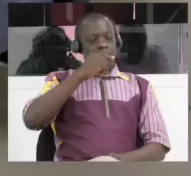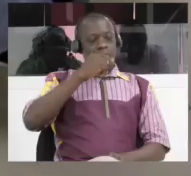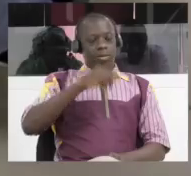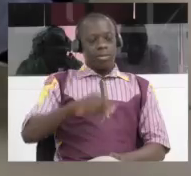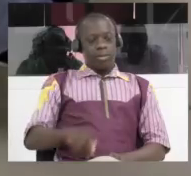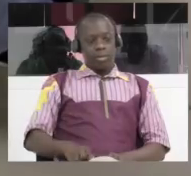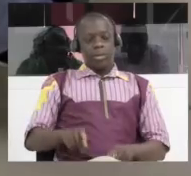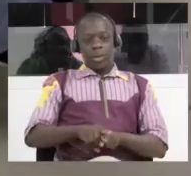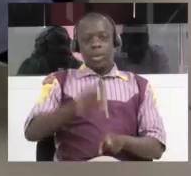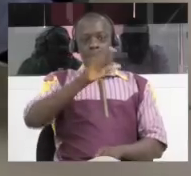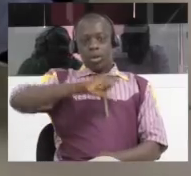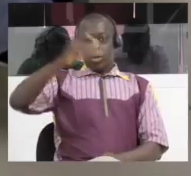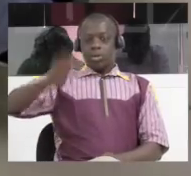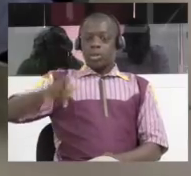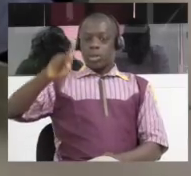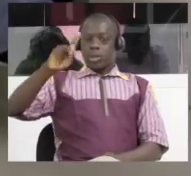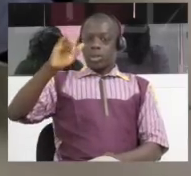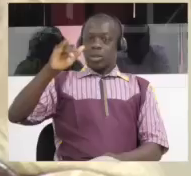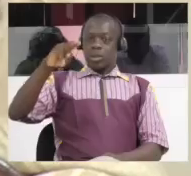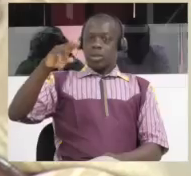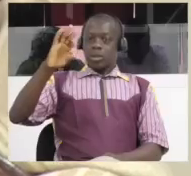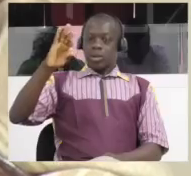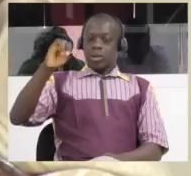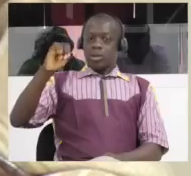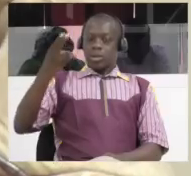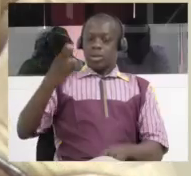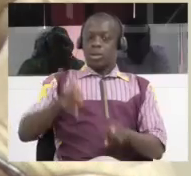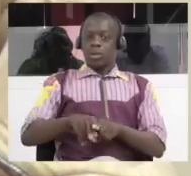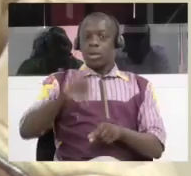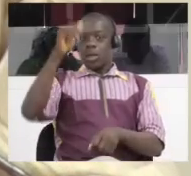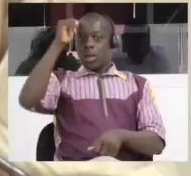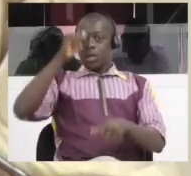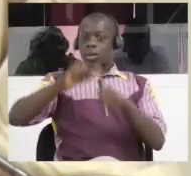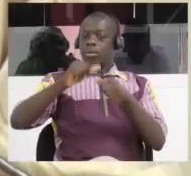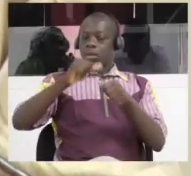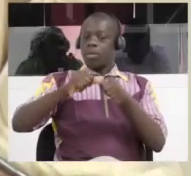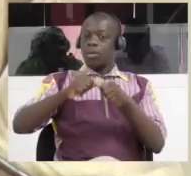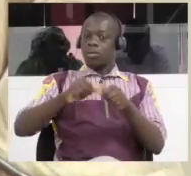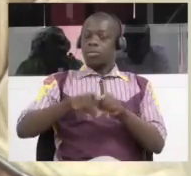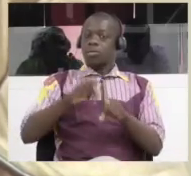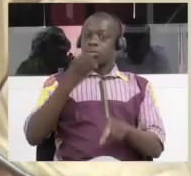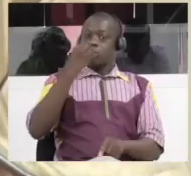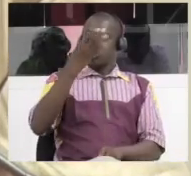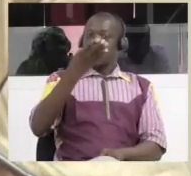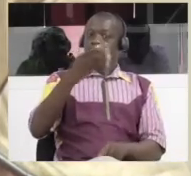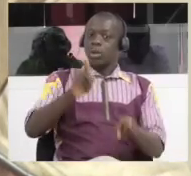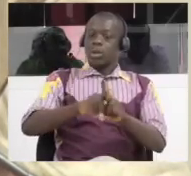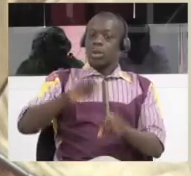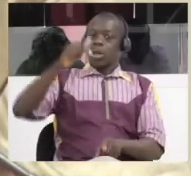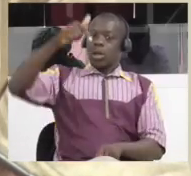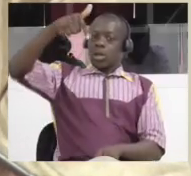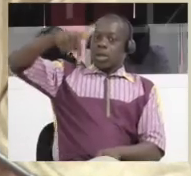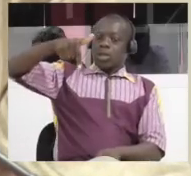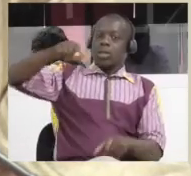I remember you said the Nigerians, as it is obvious, people have objective